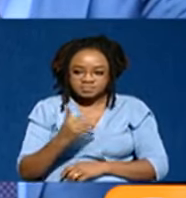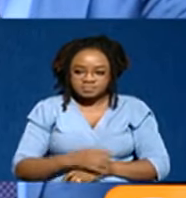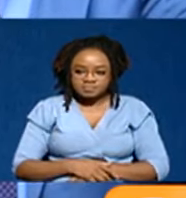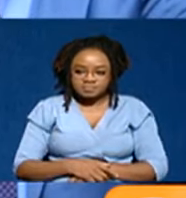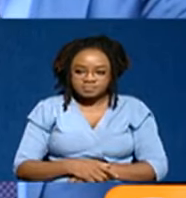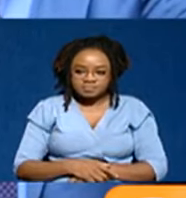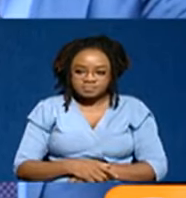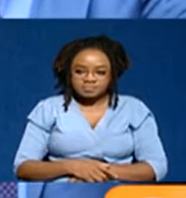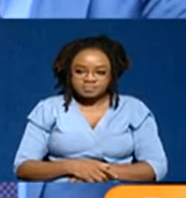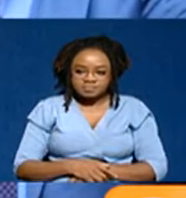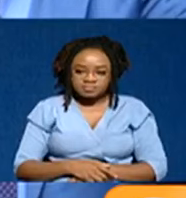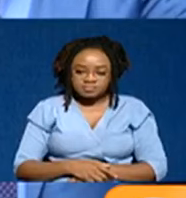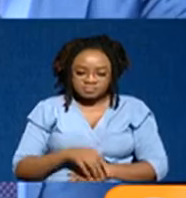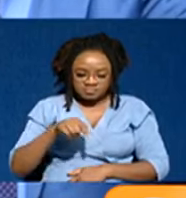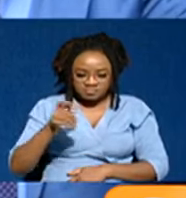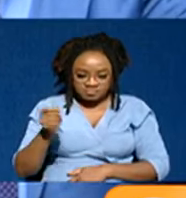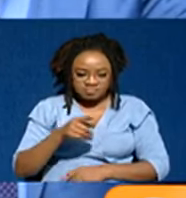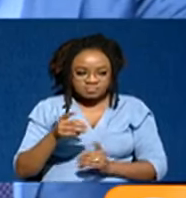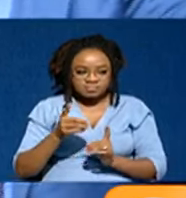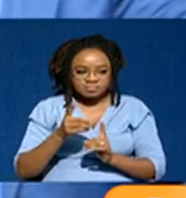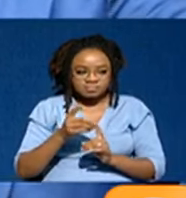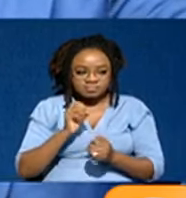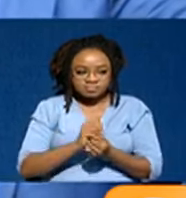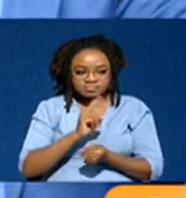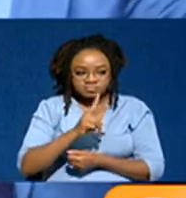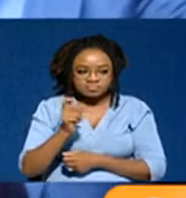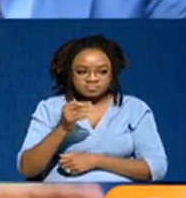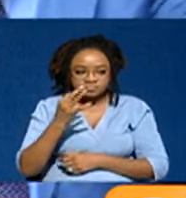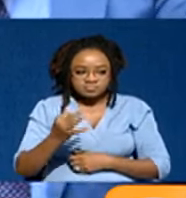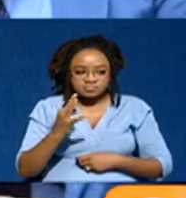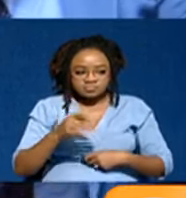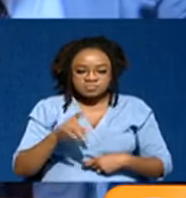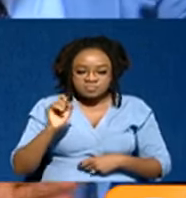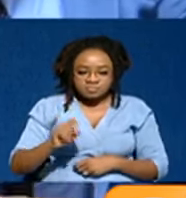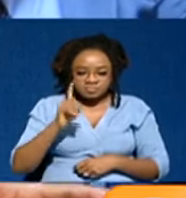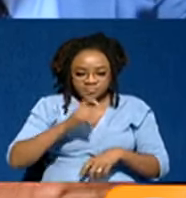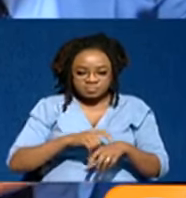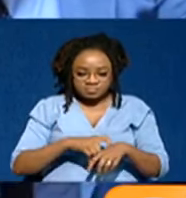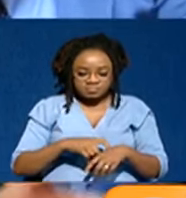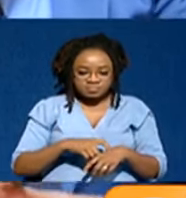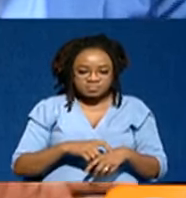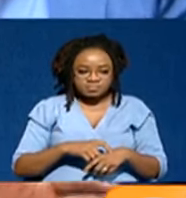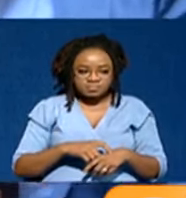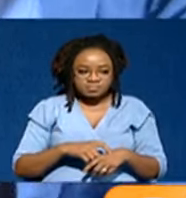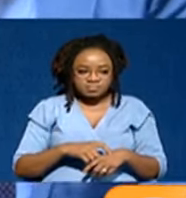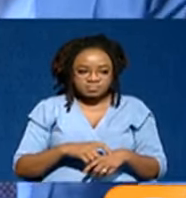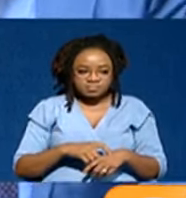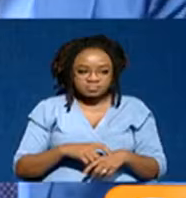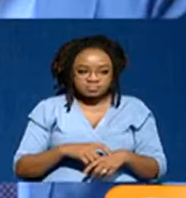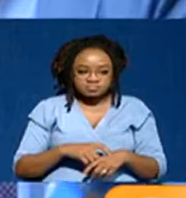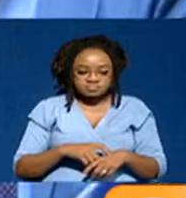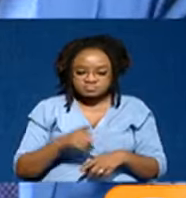12th of March this month, 2024. For the fourth time, a party was not honored your